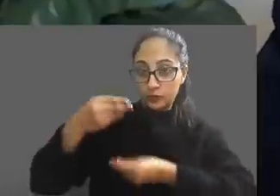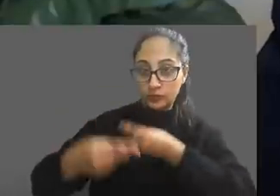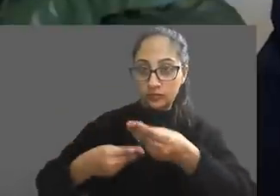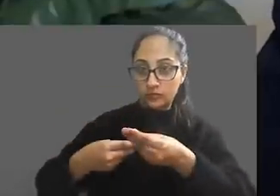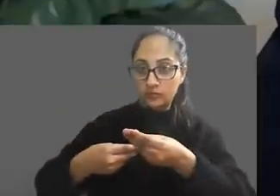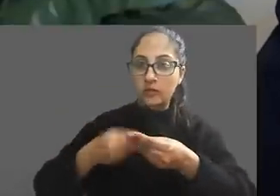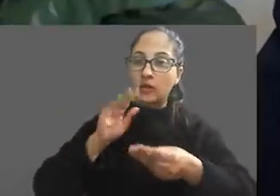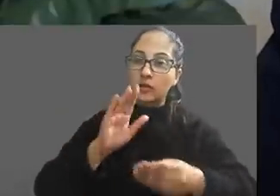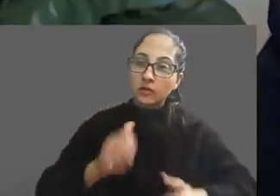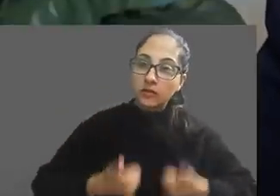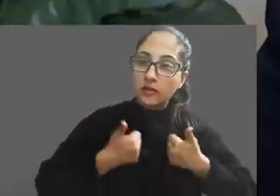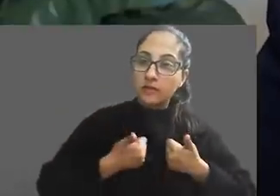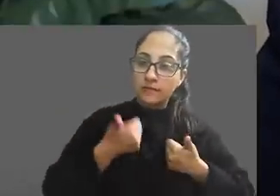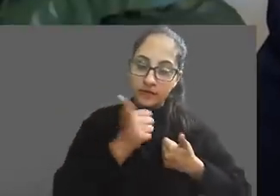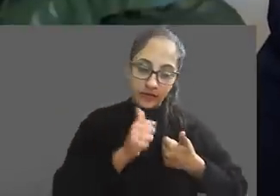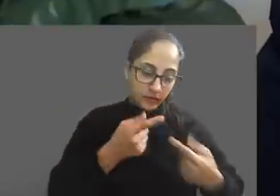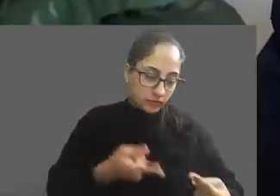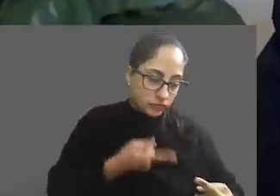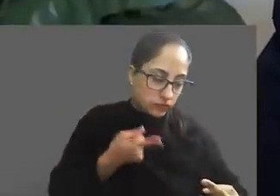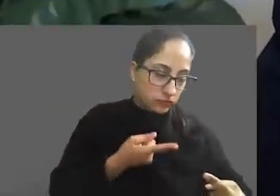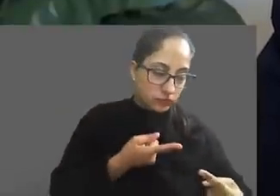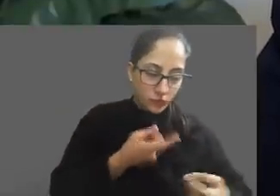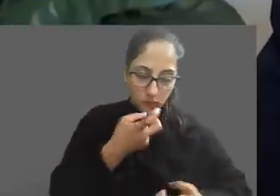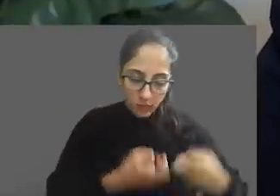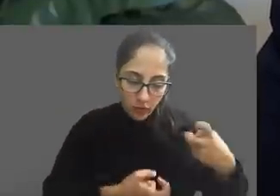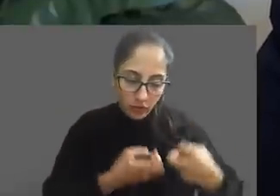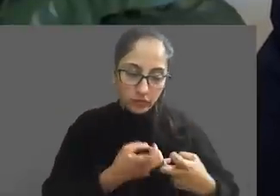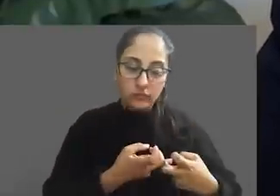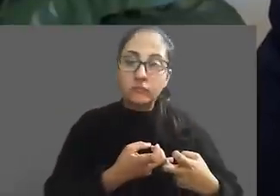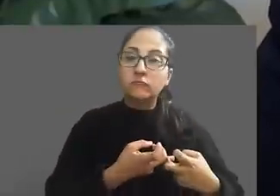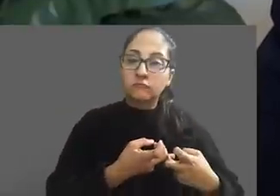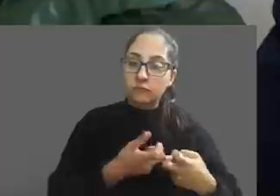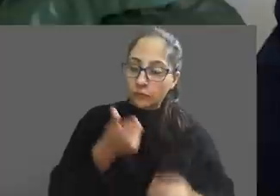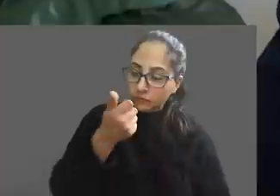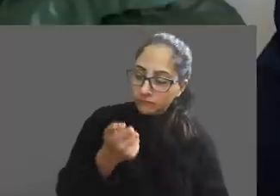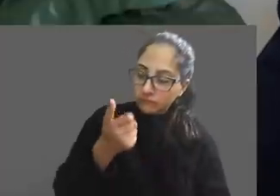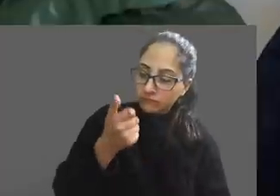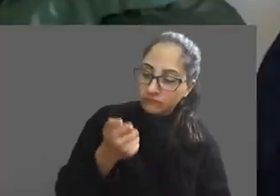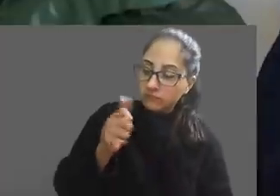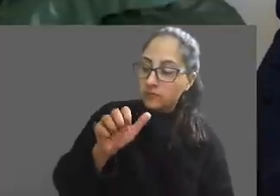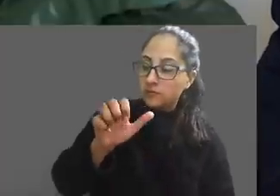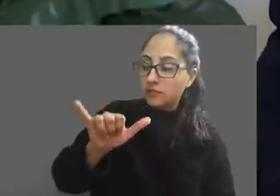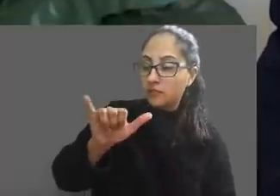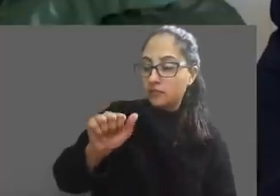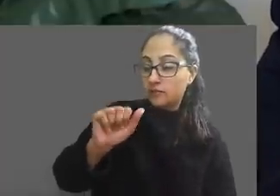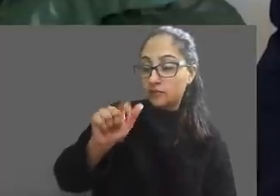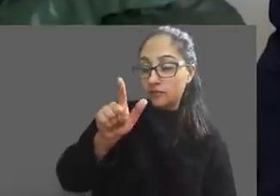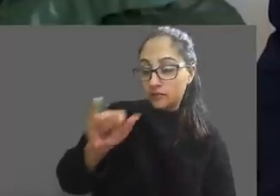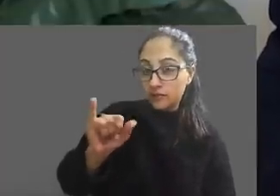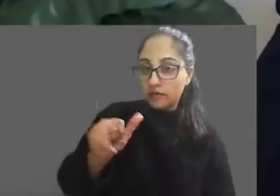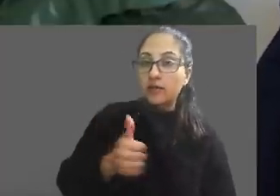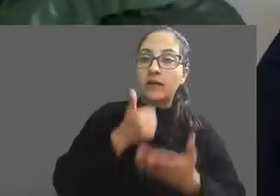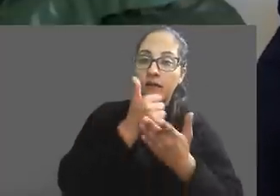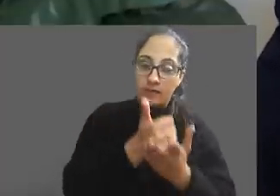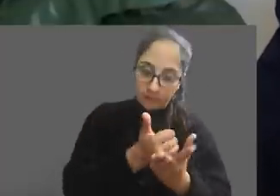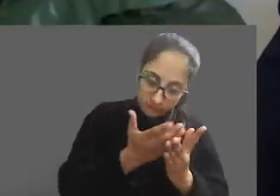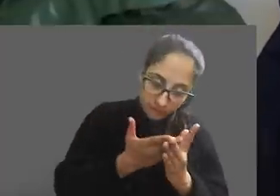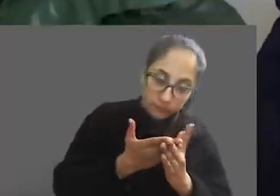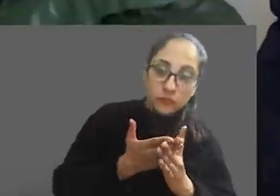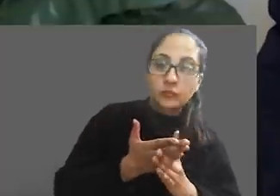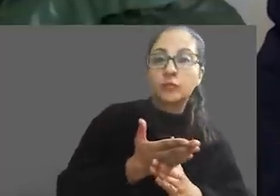Chitral, recitation of Awrad al-Mu'mineen, composed in utter humility by our 17th century